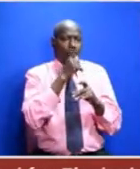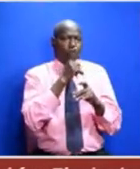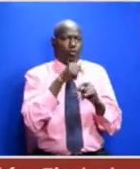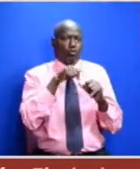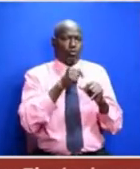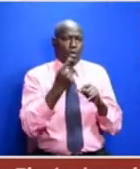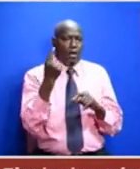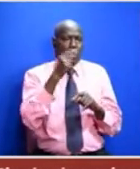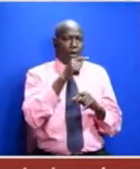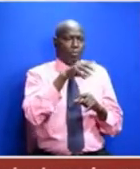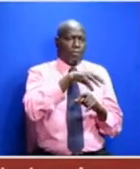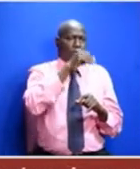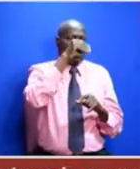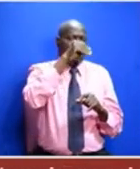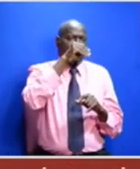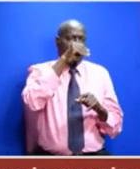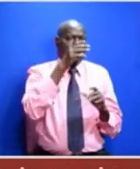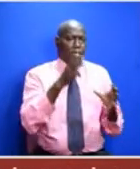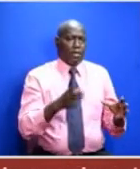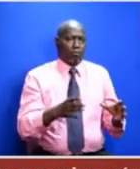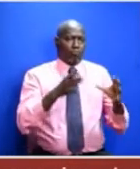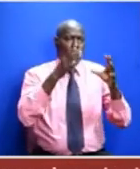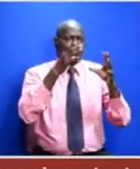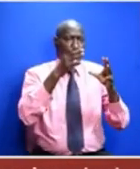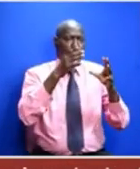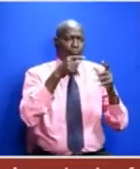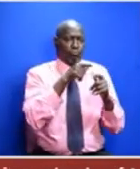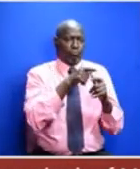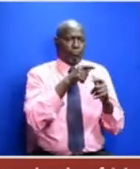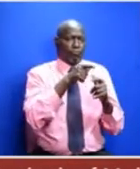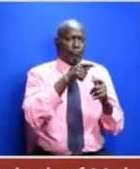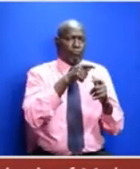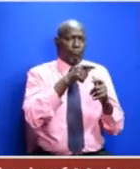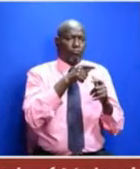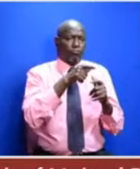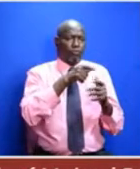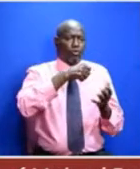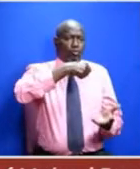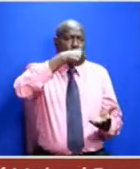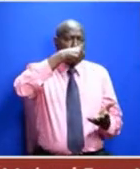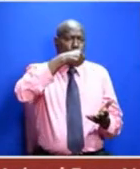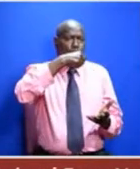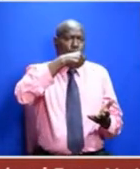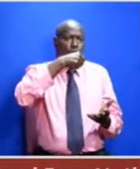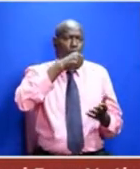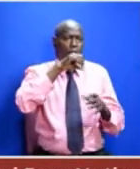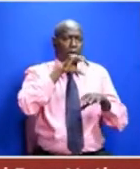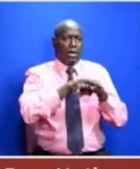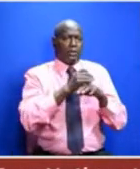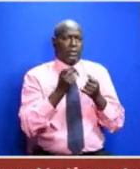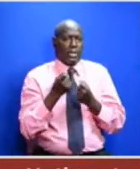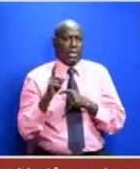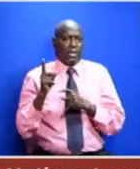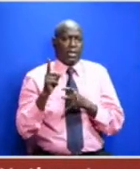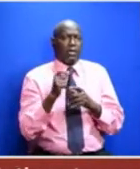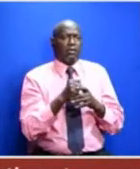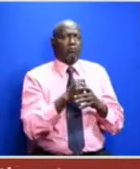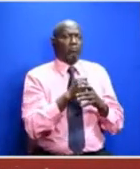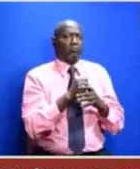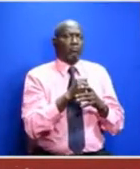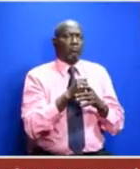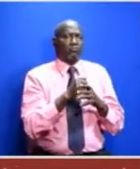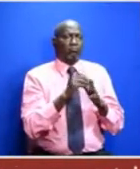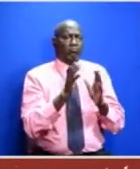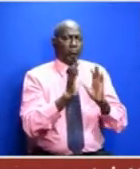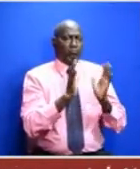tumekuja kuchukua hizi ndoo za kufilter maji. Hizi ili tusikue napata hizo magonjwa kama hizi za cholera, diarrhea.